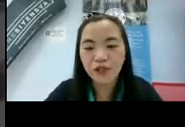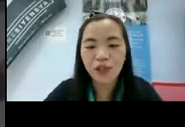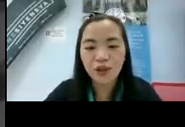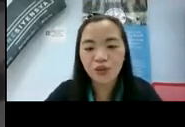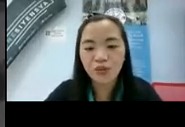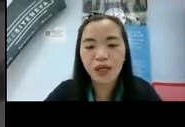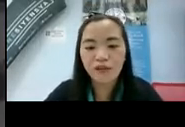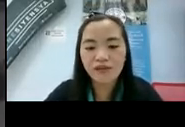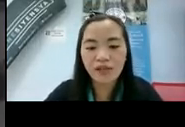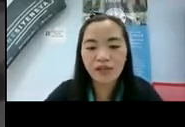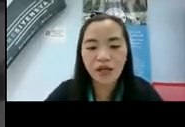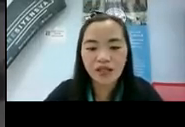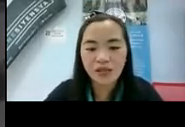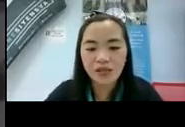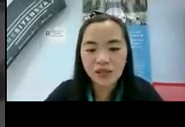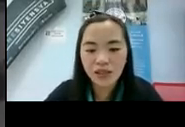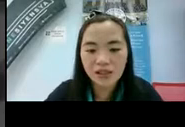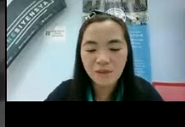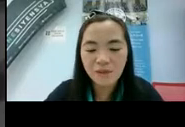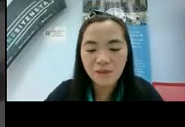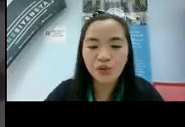0923-958-2384. For Globe, we have